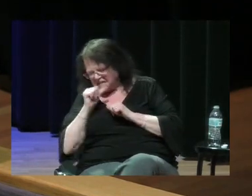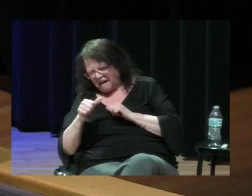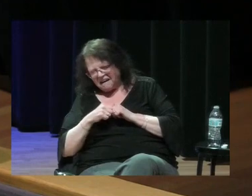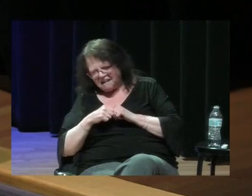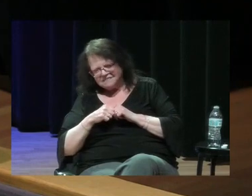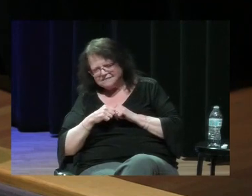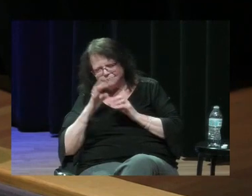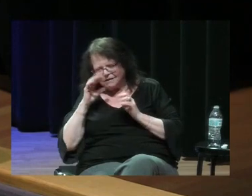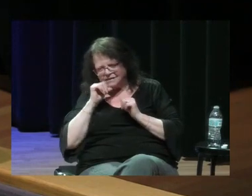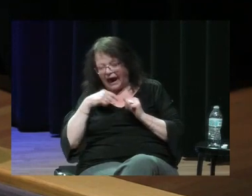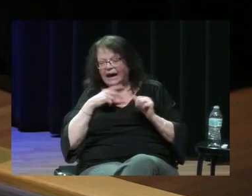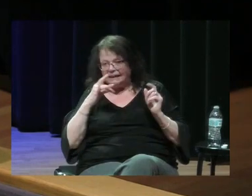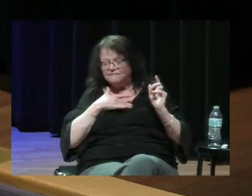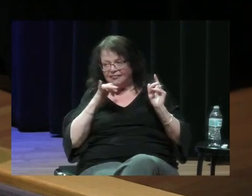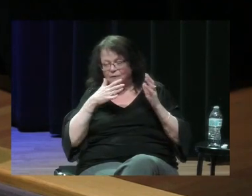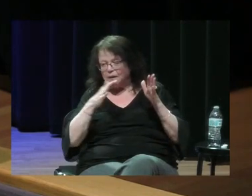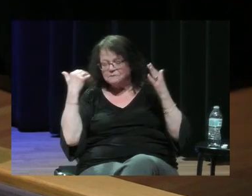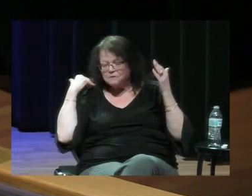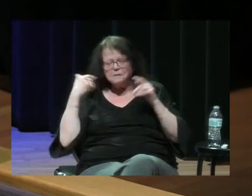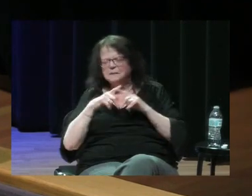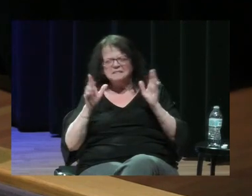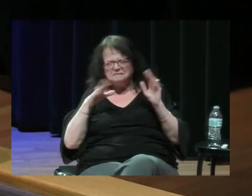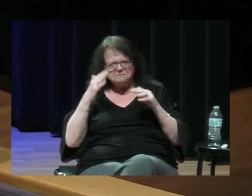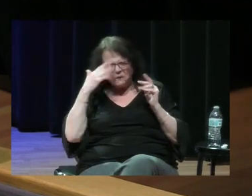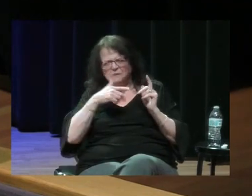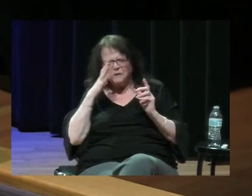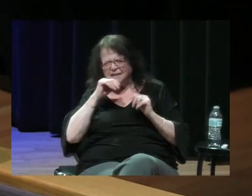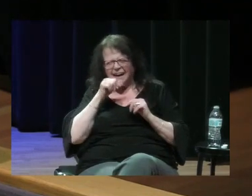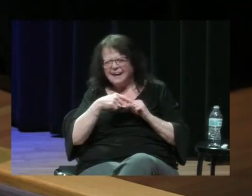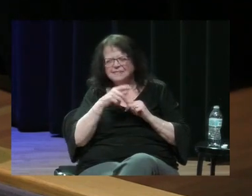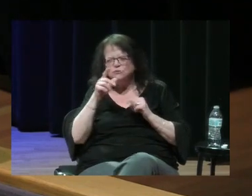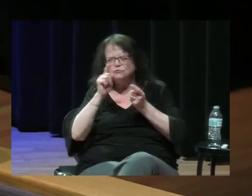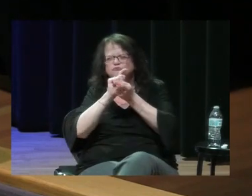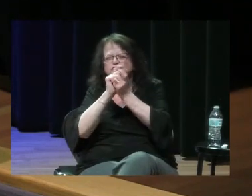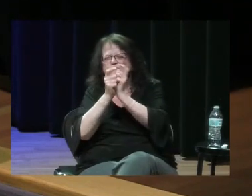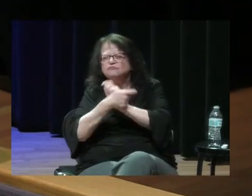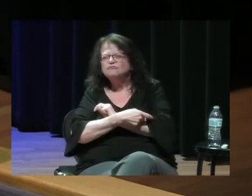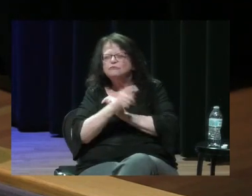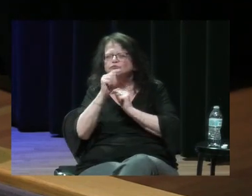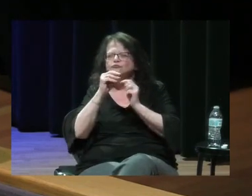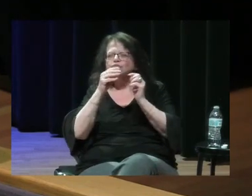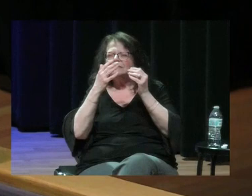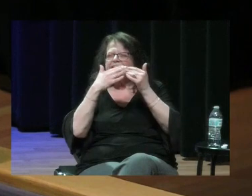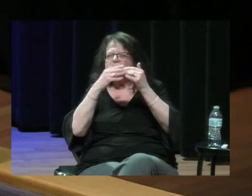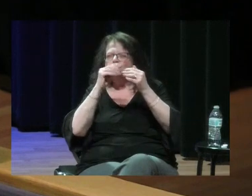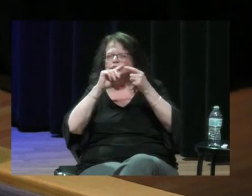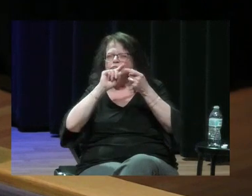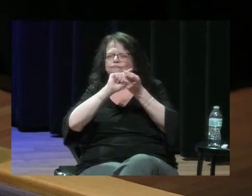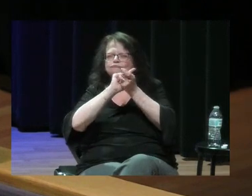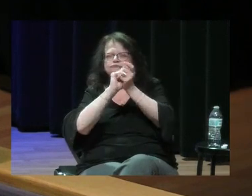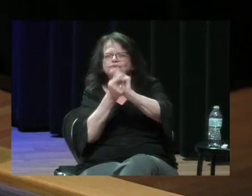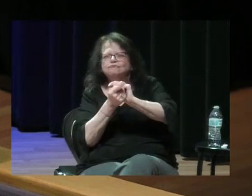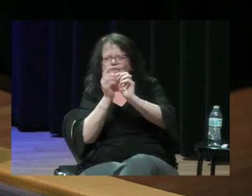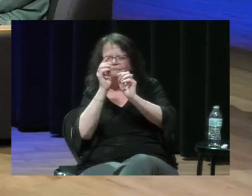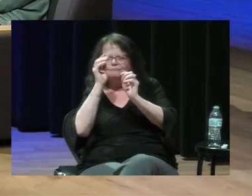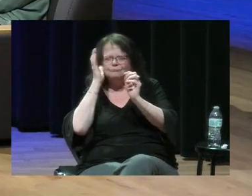thing that's in our lives forever. They're just too amorphous to be permanent. They're too human to be